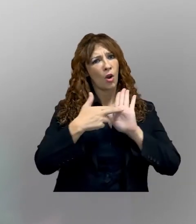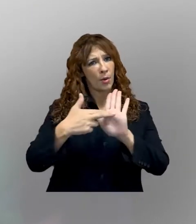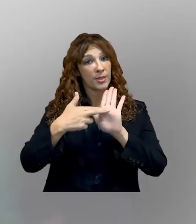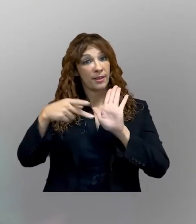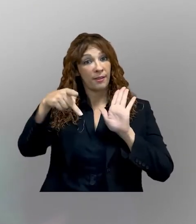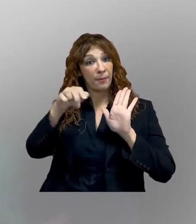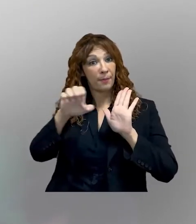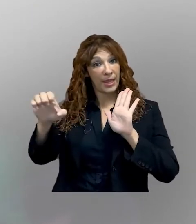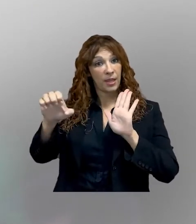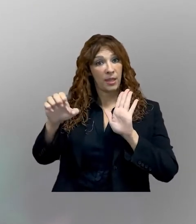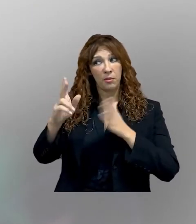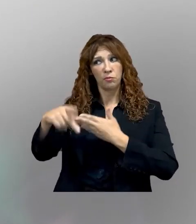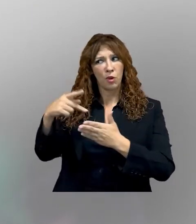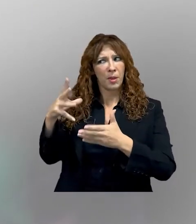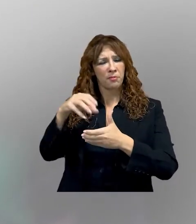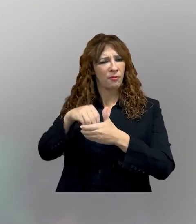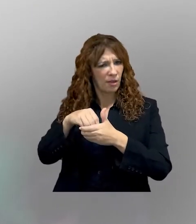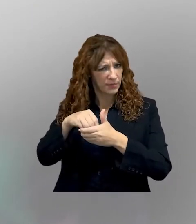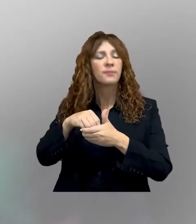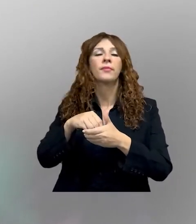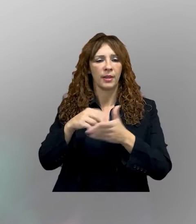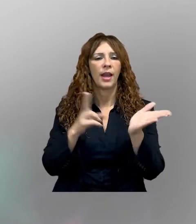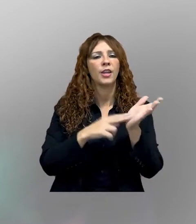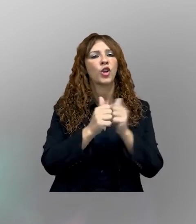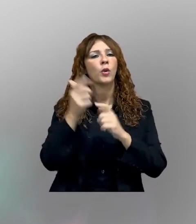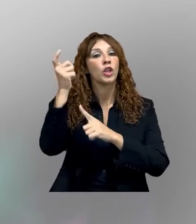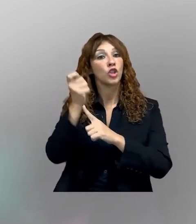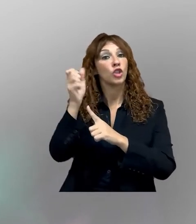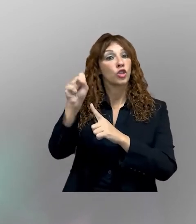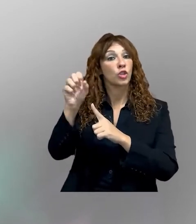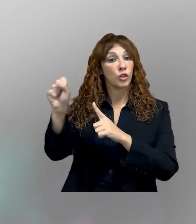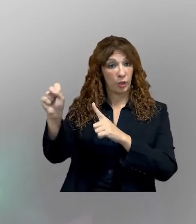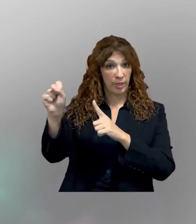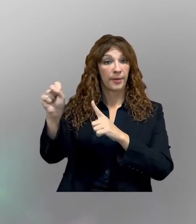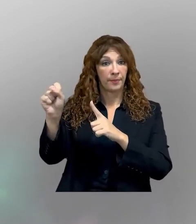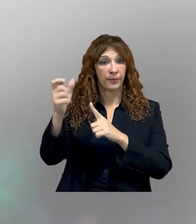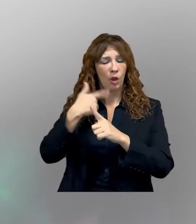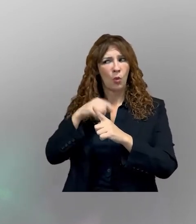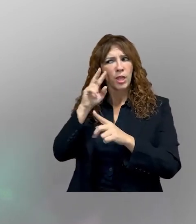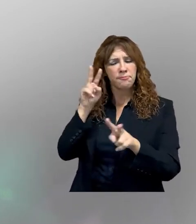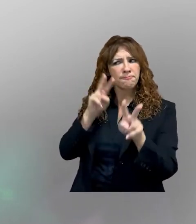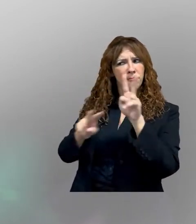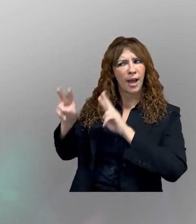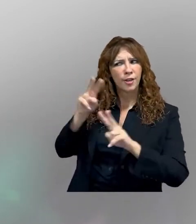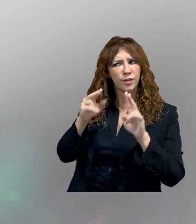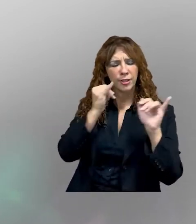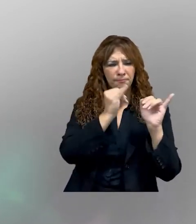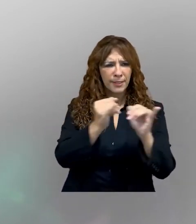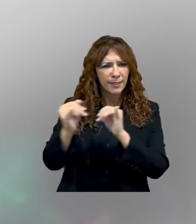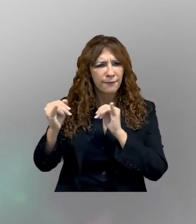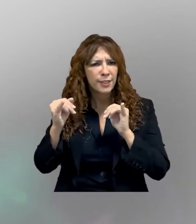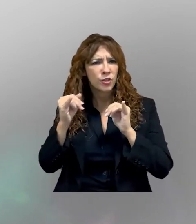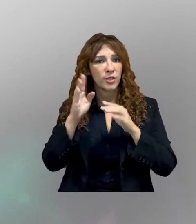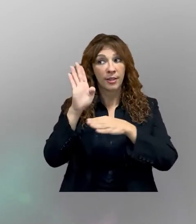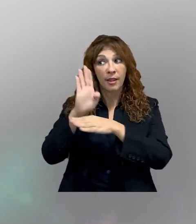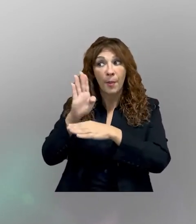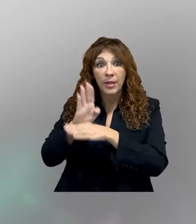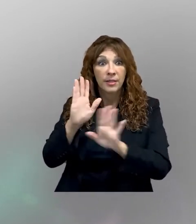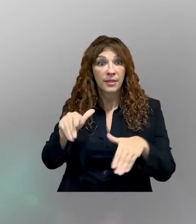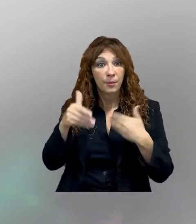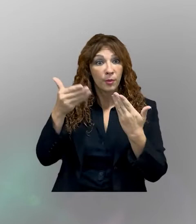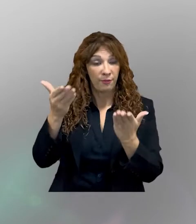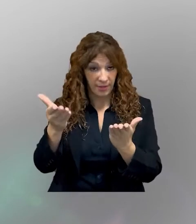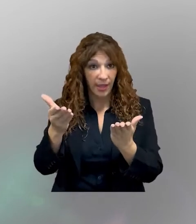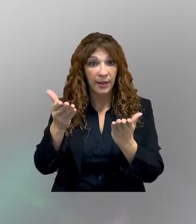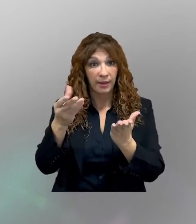Our Representative Payee program involves a contract with Social Security where we monitor individuals or